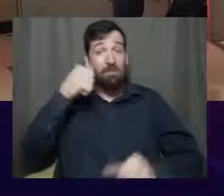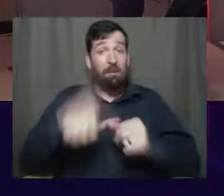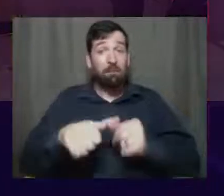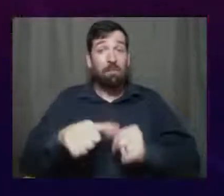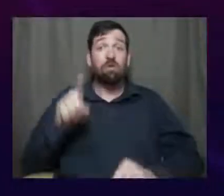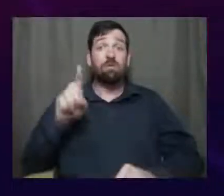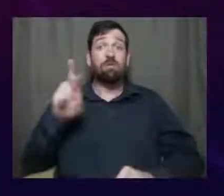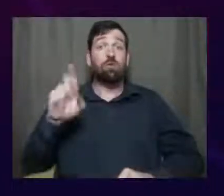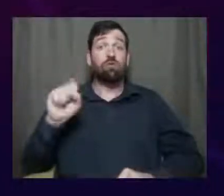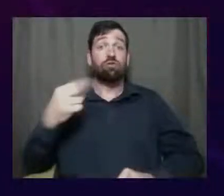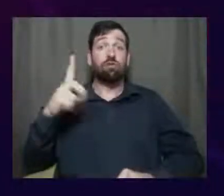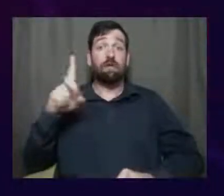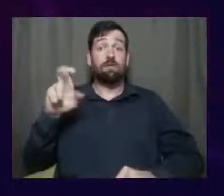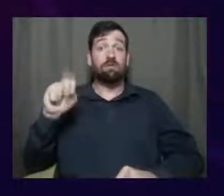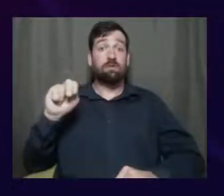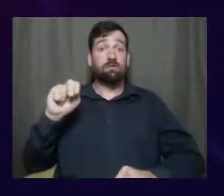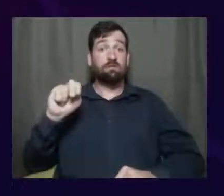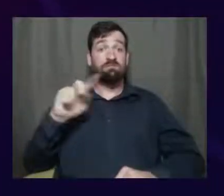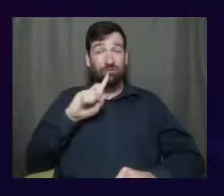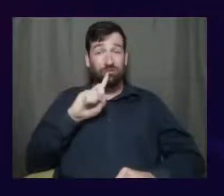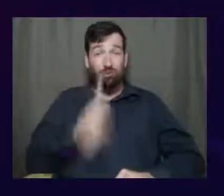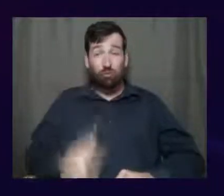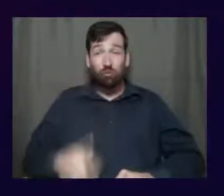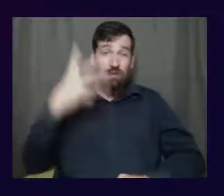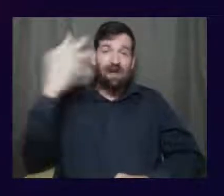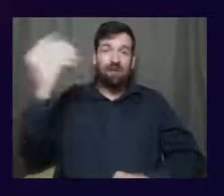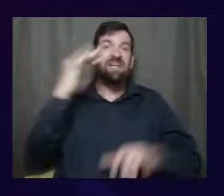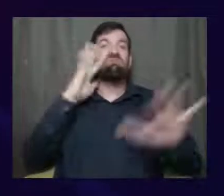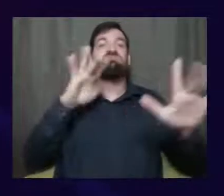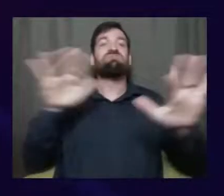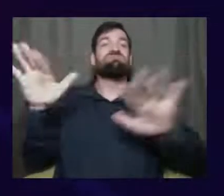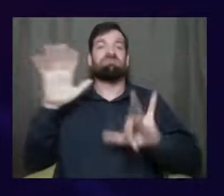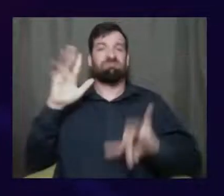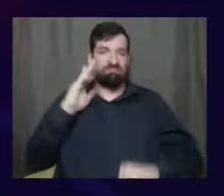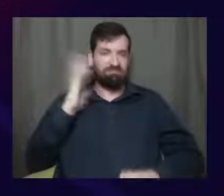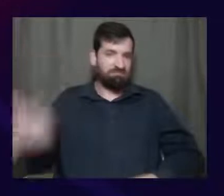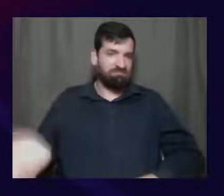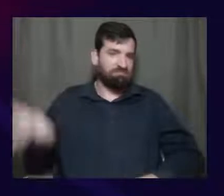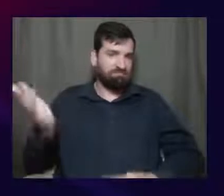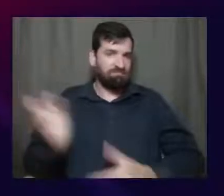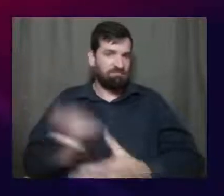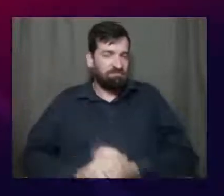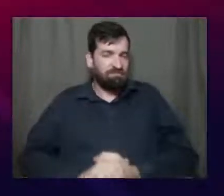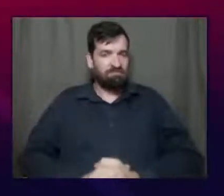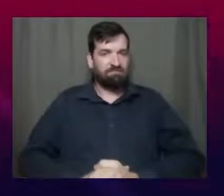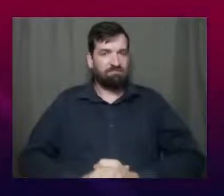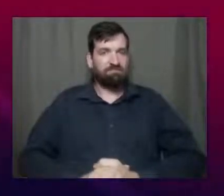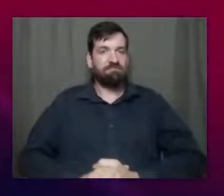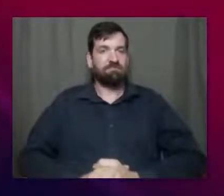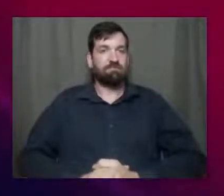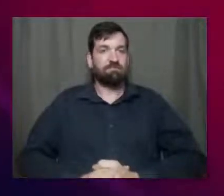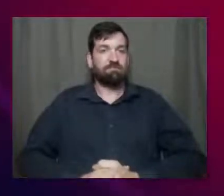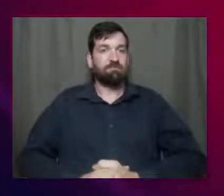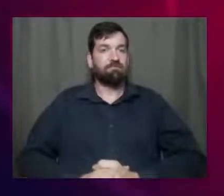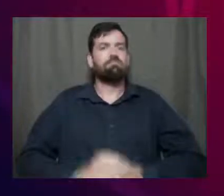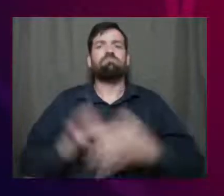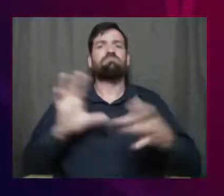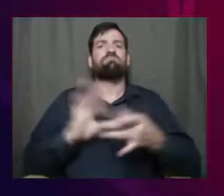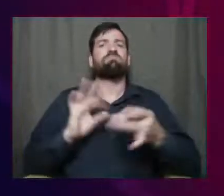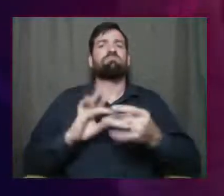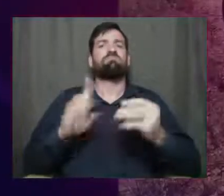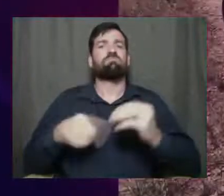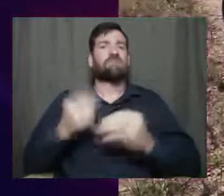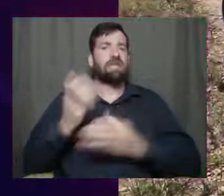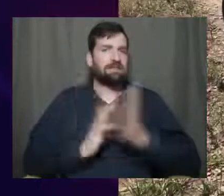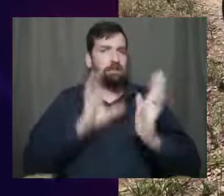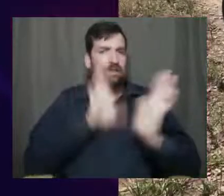Sheldon, kind of a true outdoorsman. Here he is. Let's take a look. Okay, there he is. Okay, so tell us a little bit about, we got some pictures, you and your